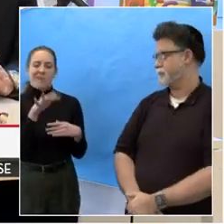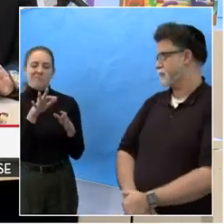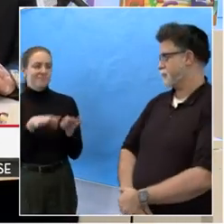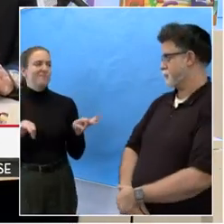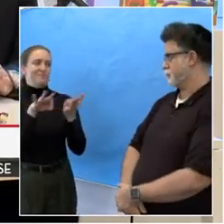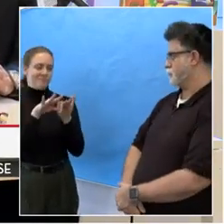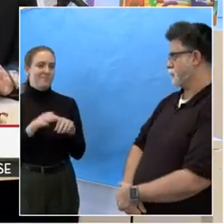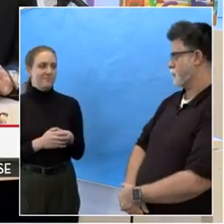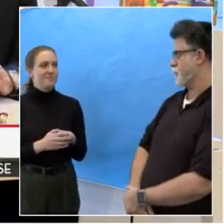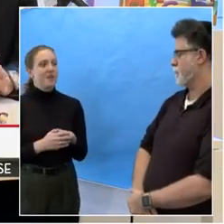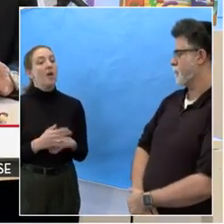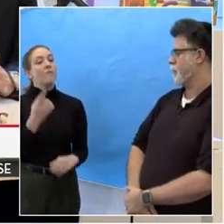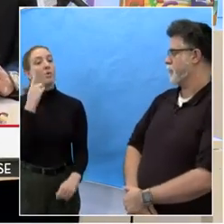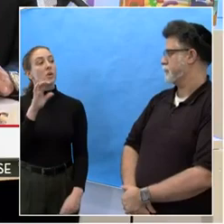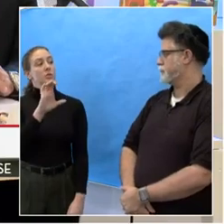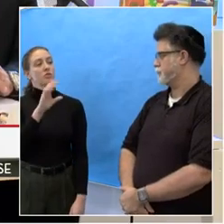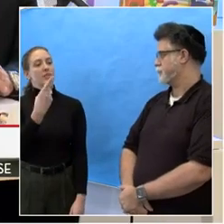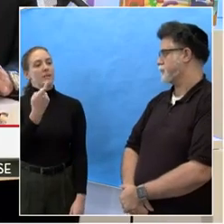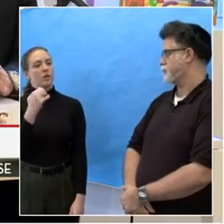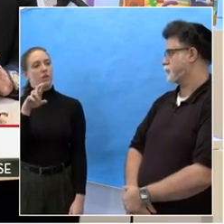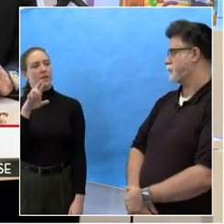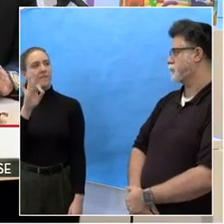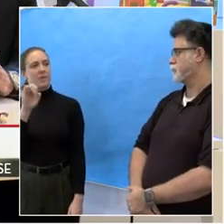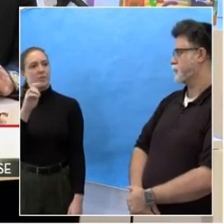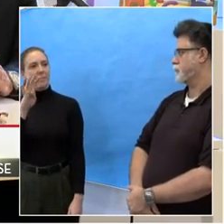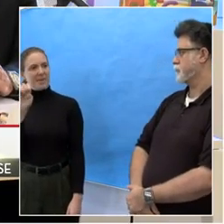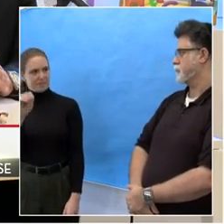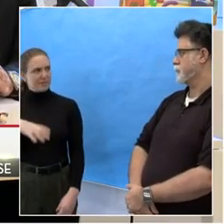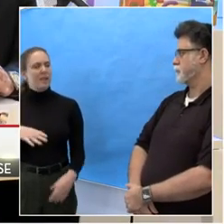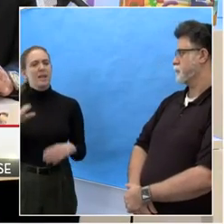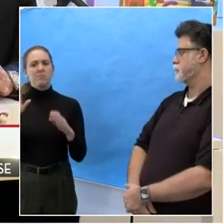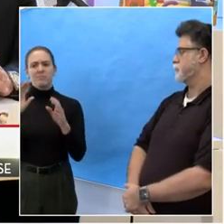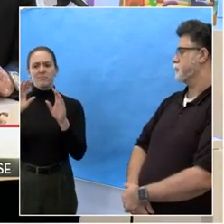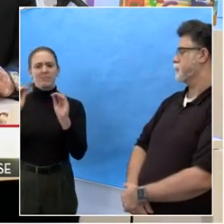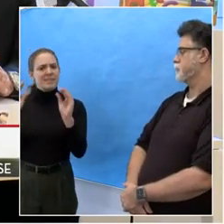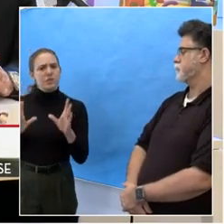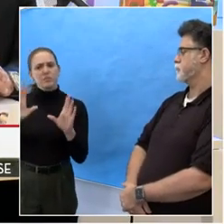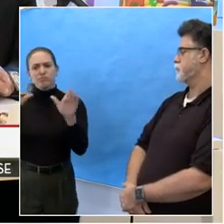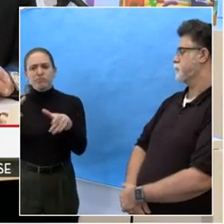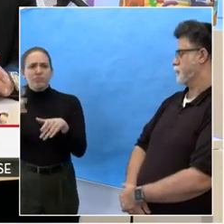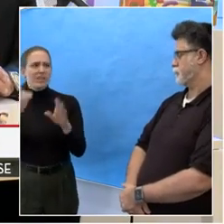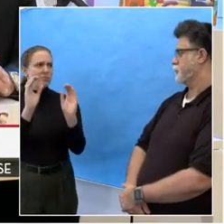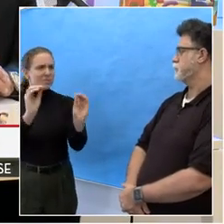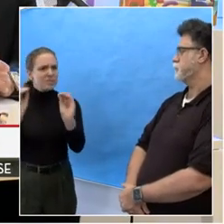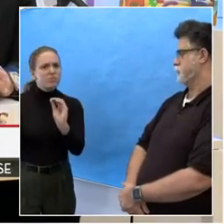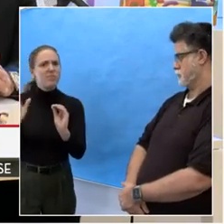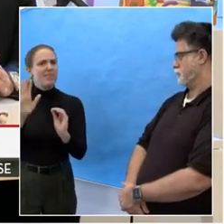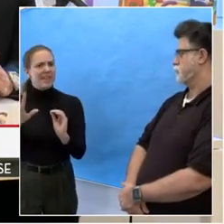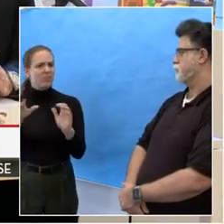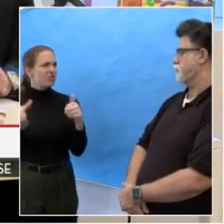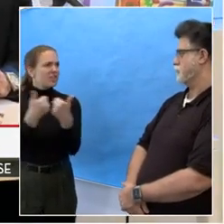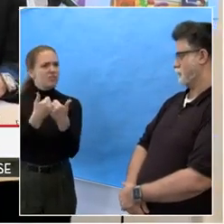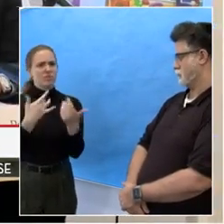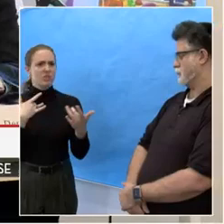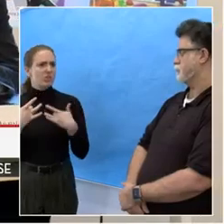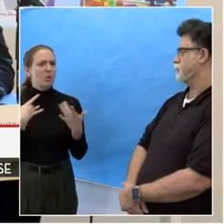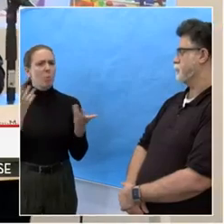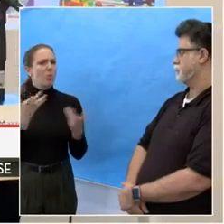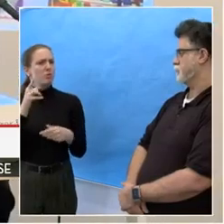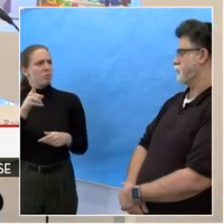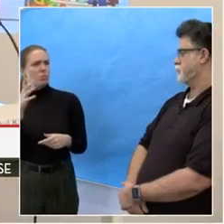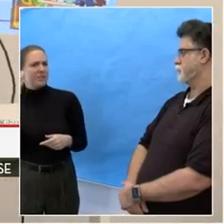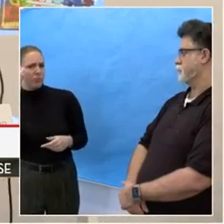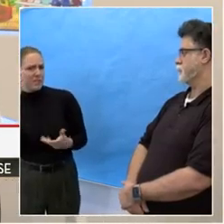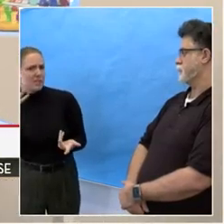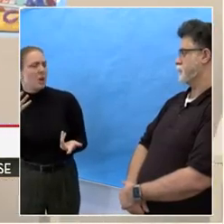about the challenges they face when teaching literacy? How is DCPS addressing those challenges now, and how will these